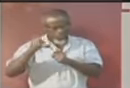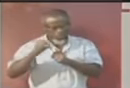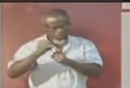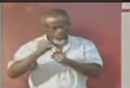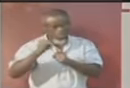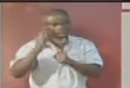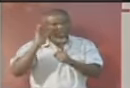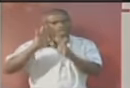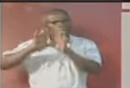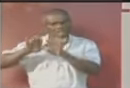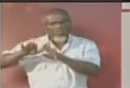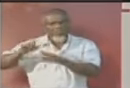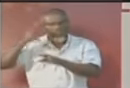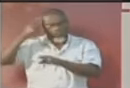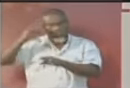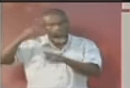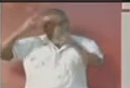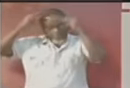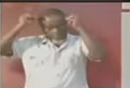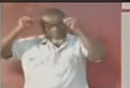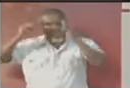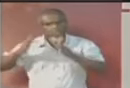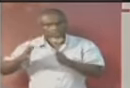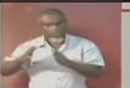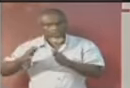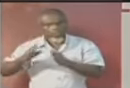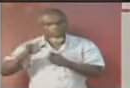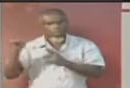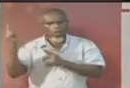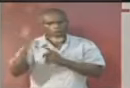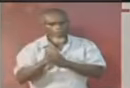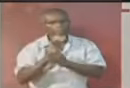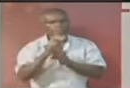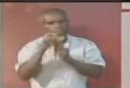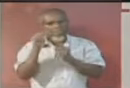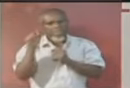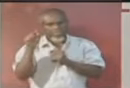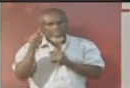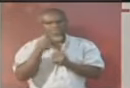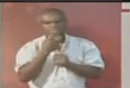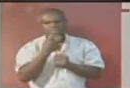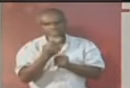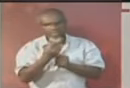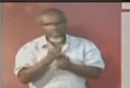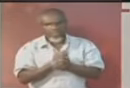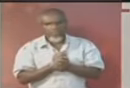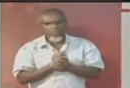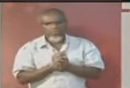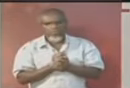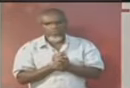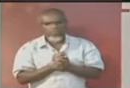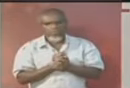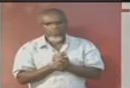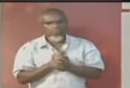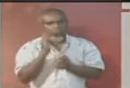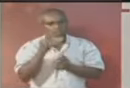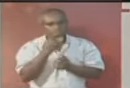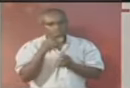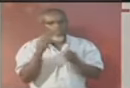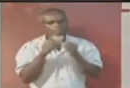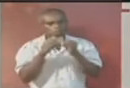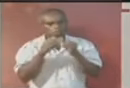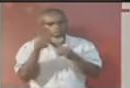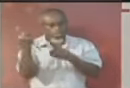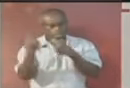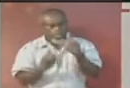go into a little more detail as to which vaccines have been allocated to the country in what quantities, and so he will go into a little more detail when